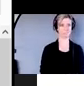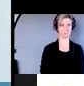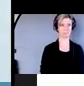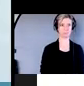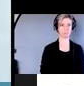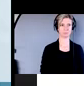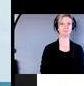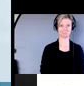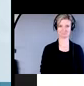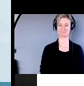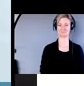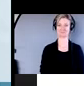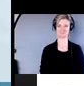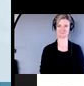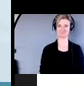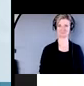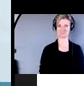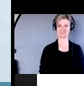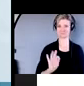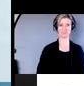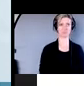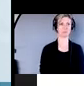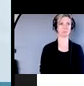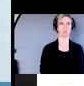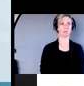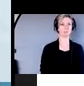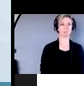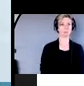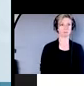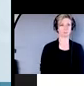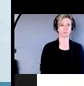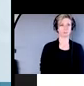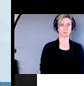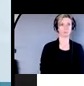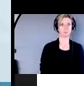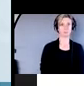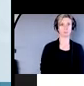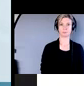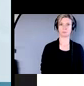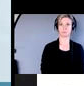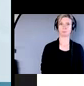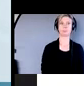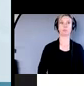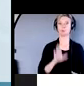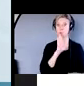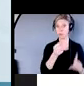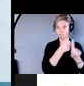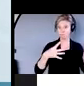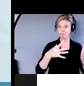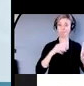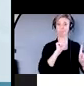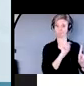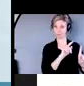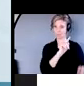There we go. Why a trusted contact person matters, some resources, and then